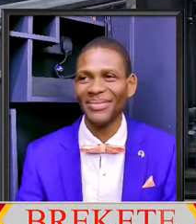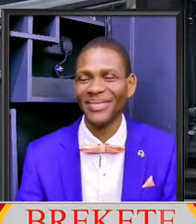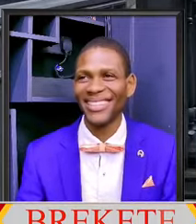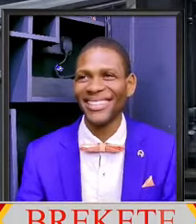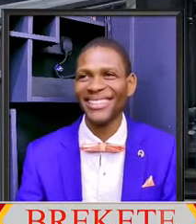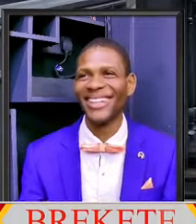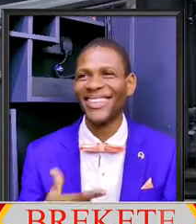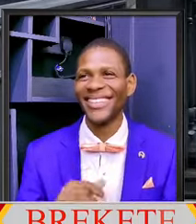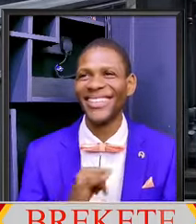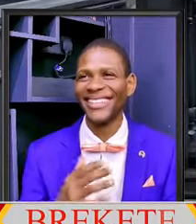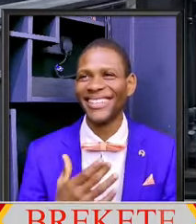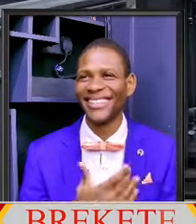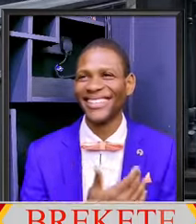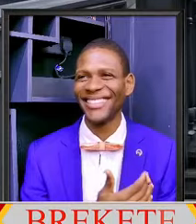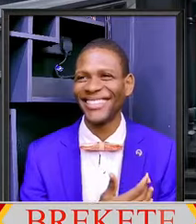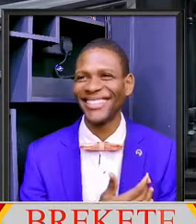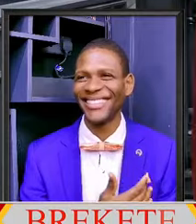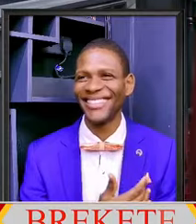oh, yeah, hug him.